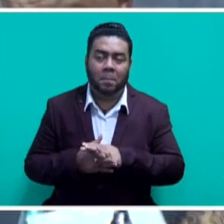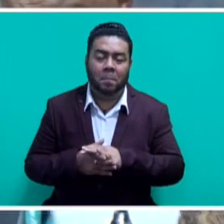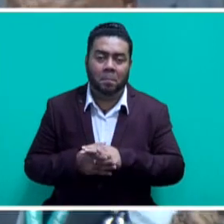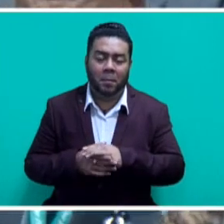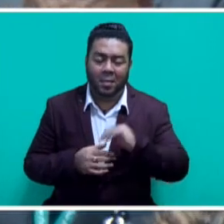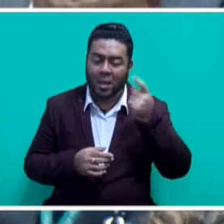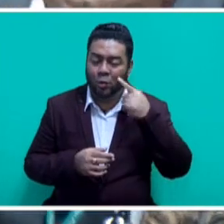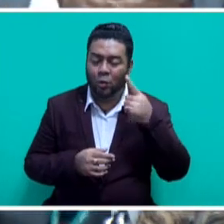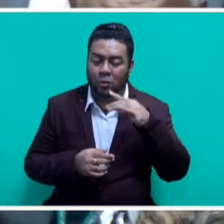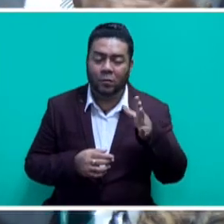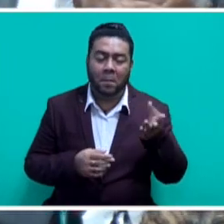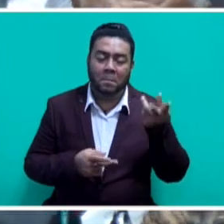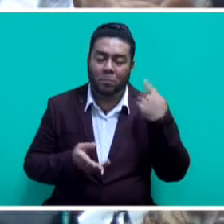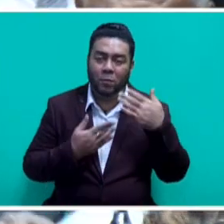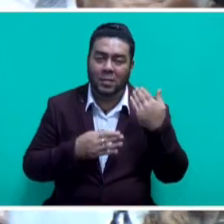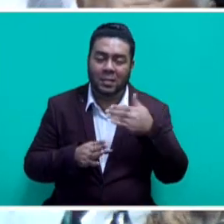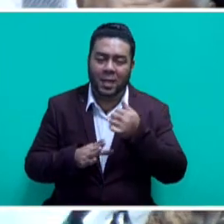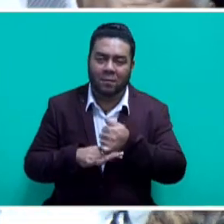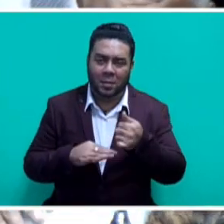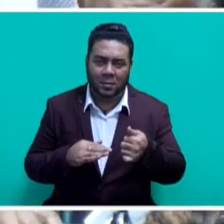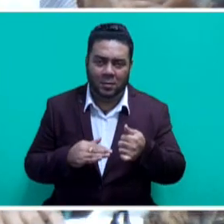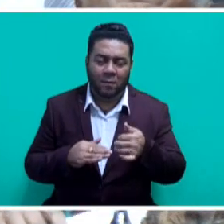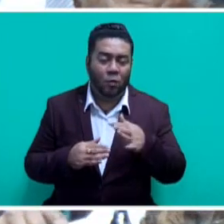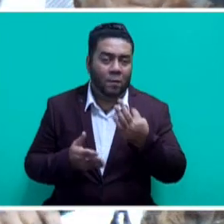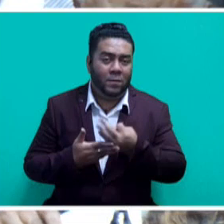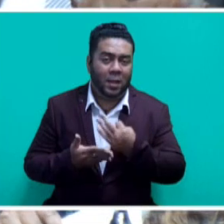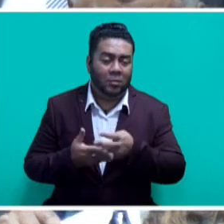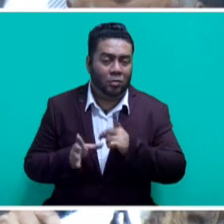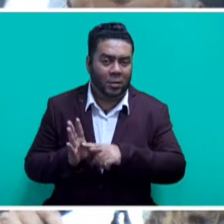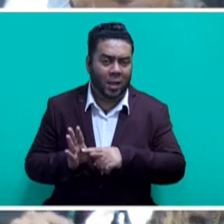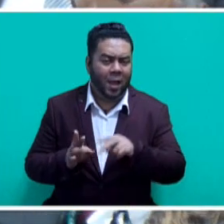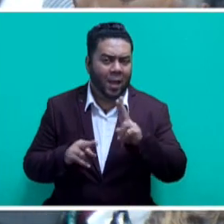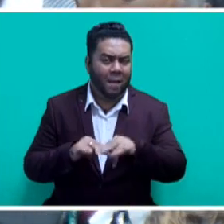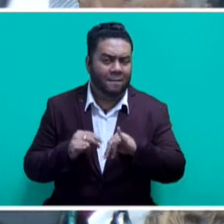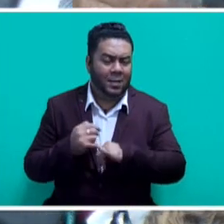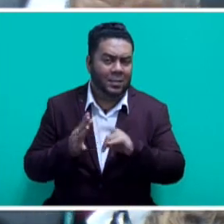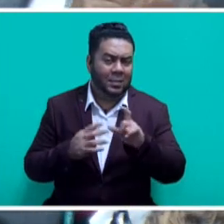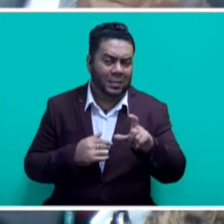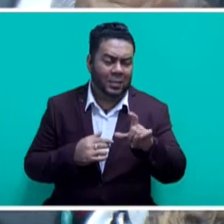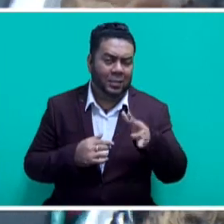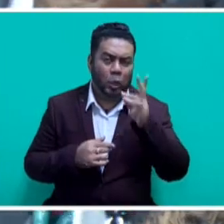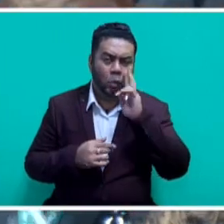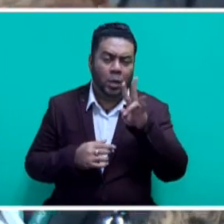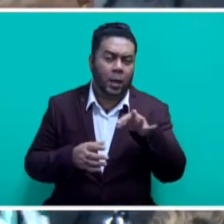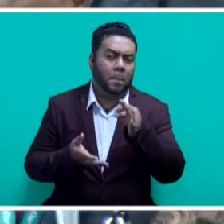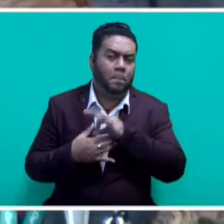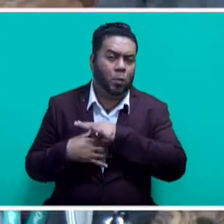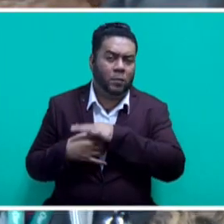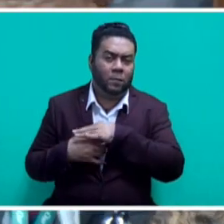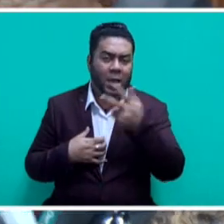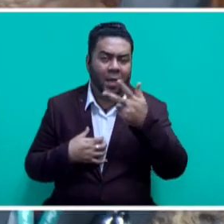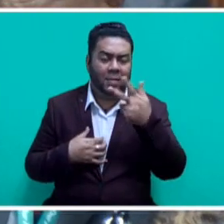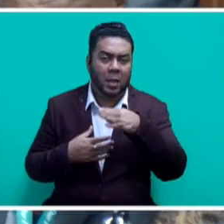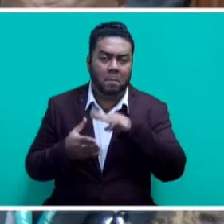of the previous government. For the current financial year, FSC is looking at making a profit of 18